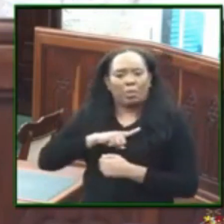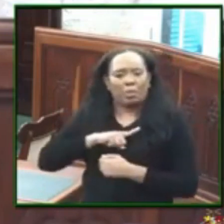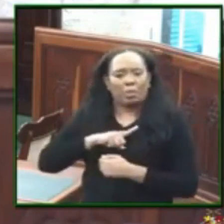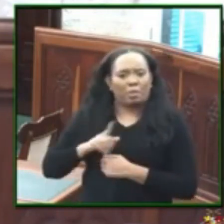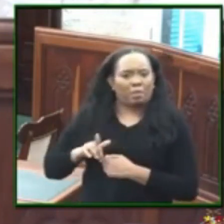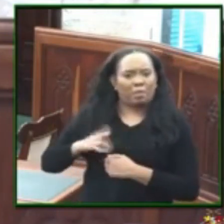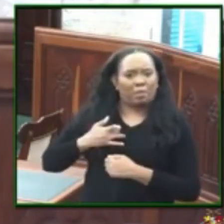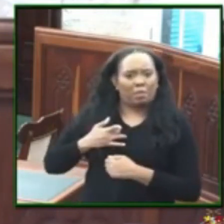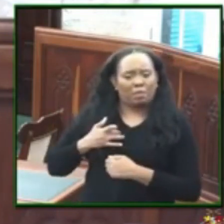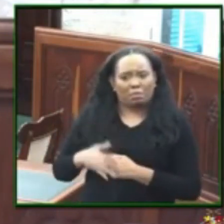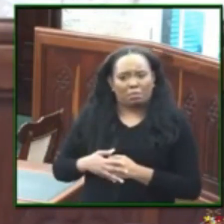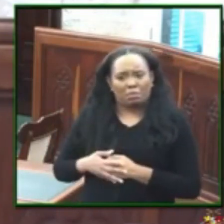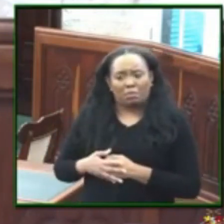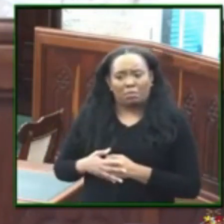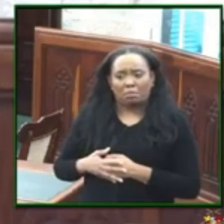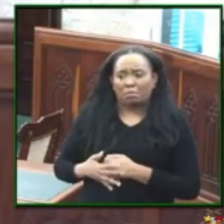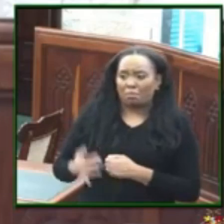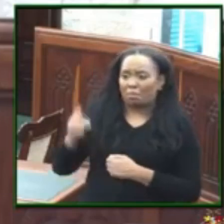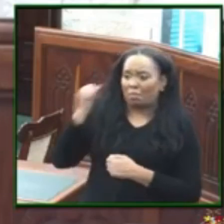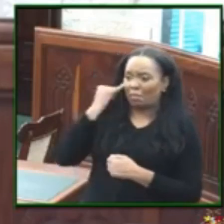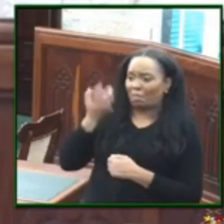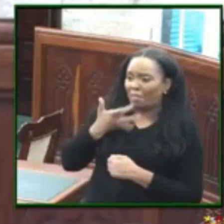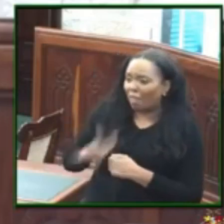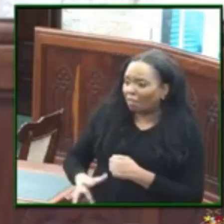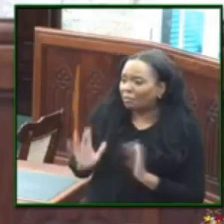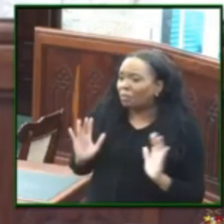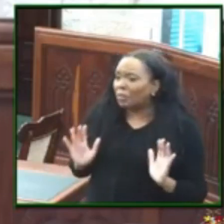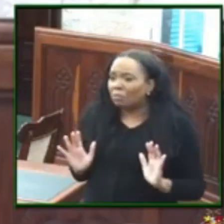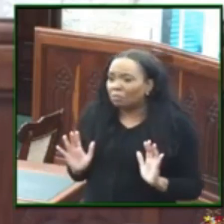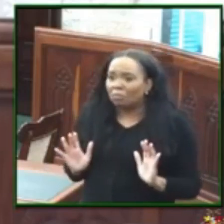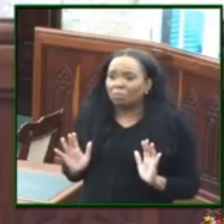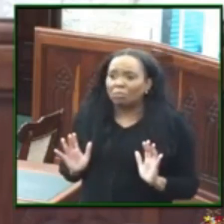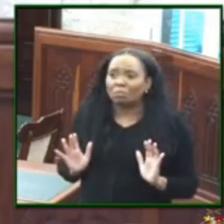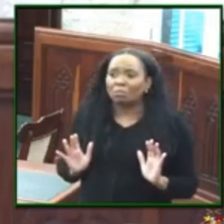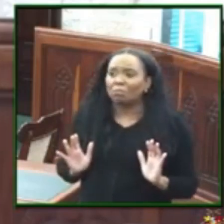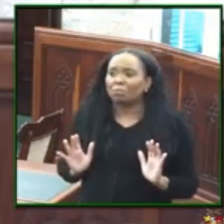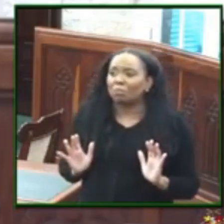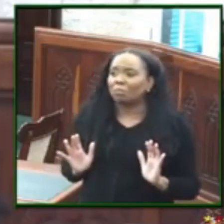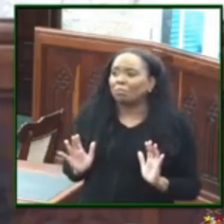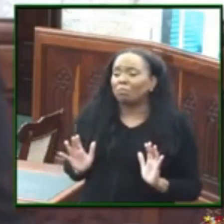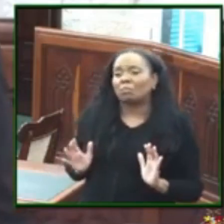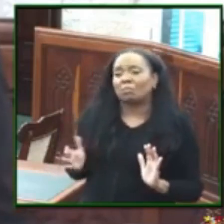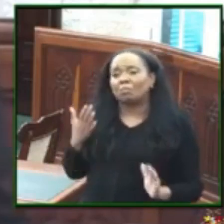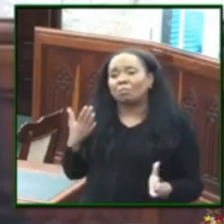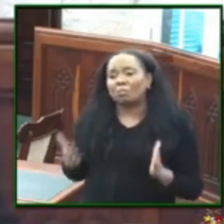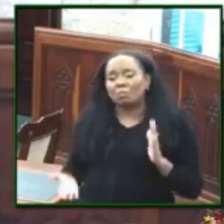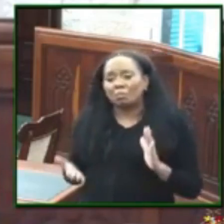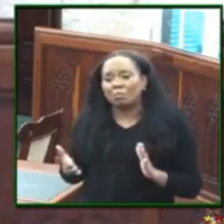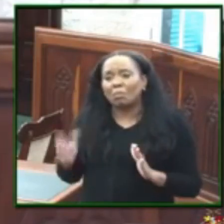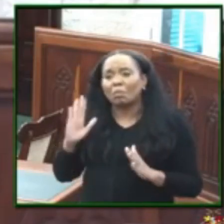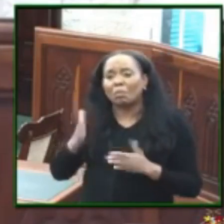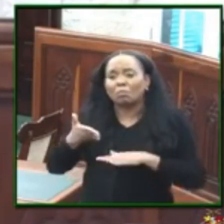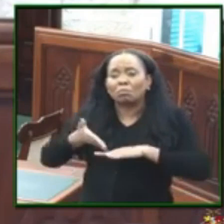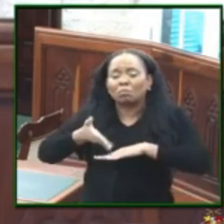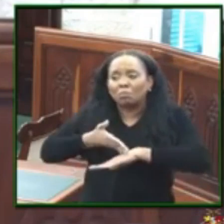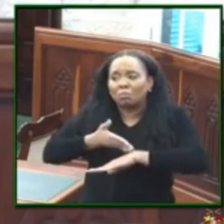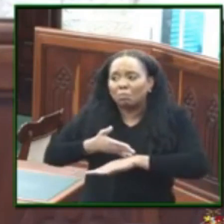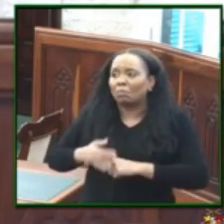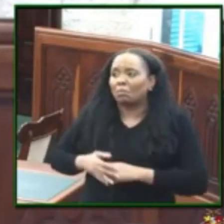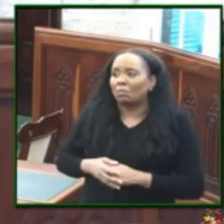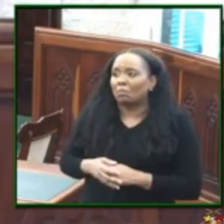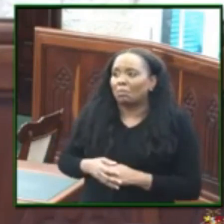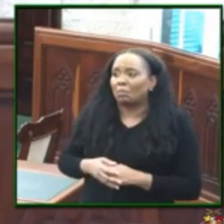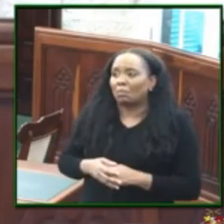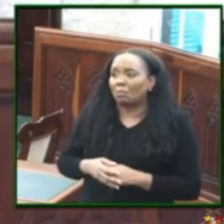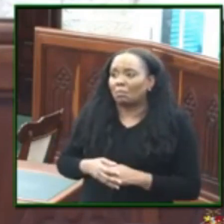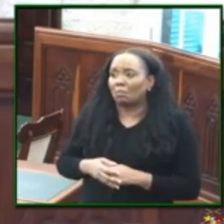and maybe if he's lucky, he can get into Canada. And if he's unlucky, he can always get